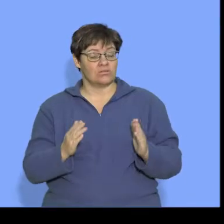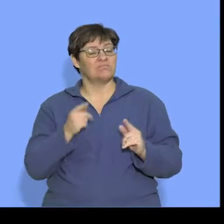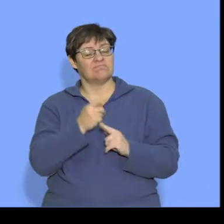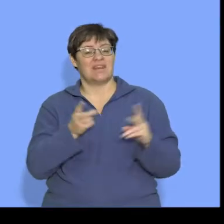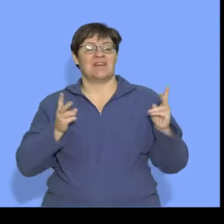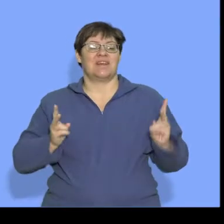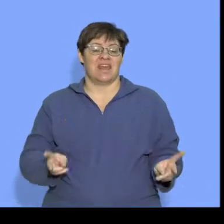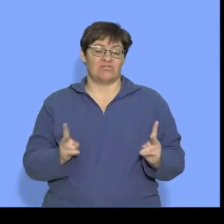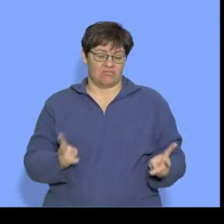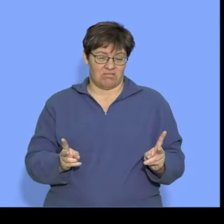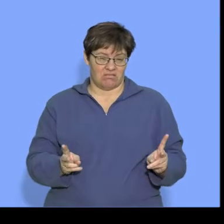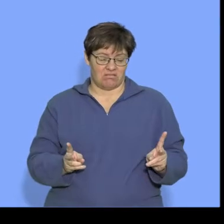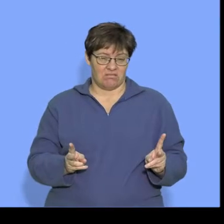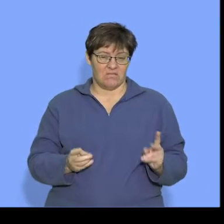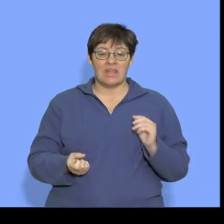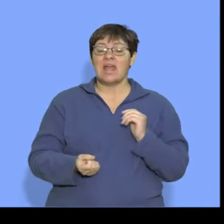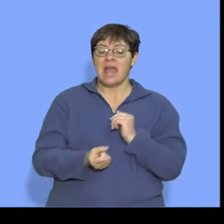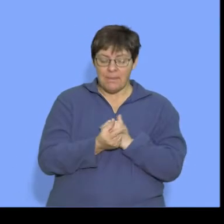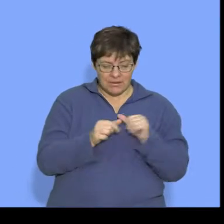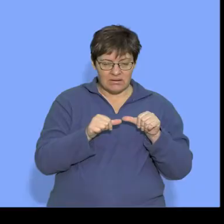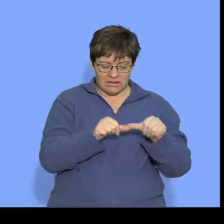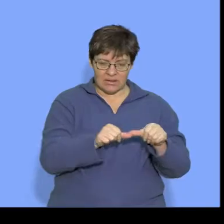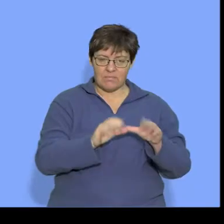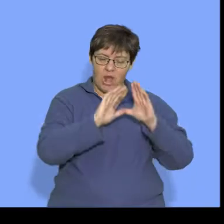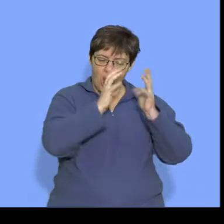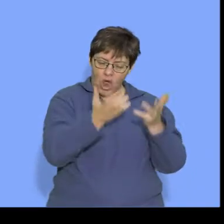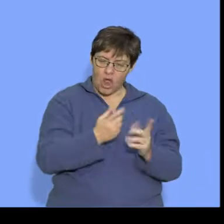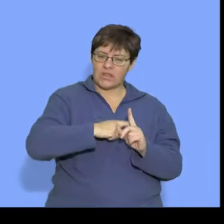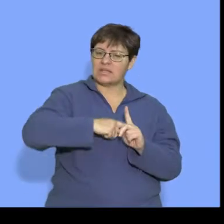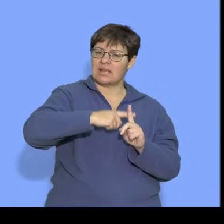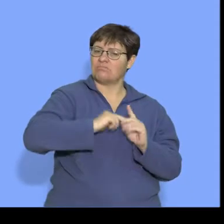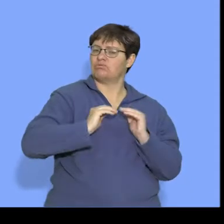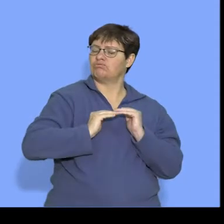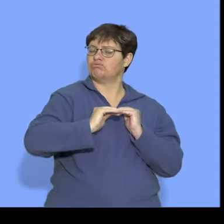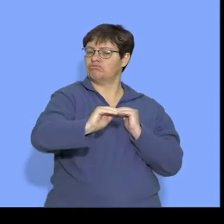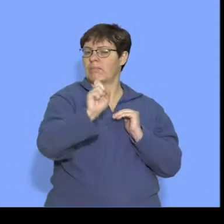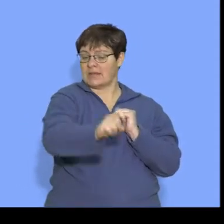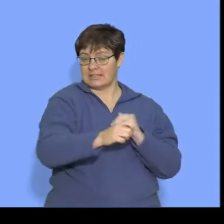phenomenon that takes place and keeps the temperature of the Earth constant.